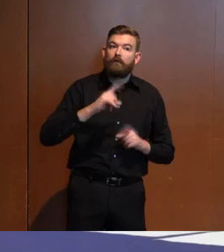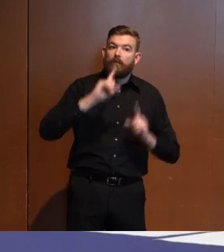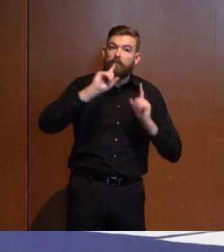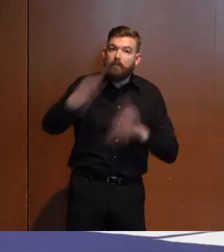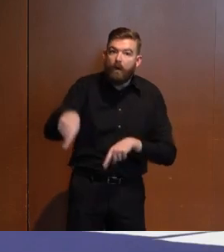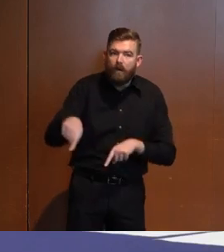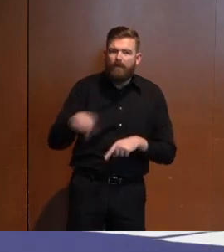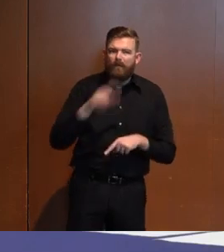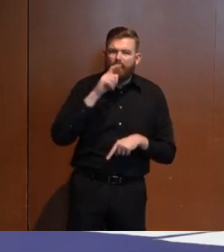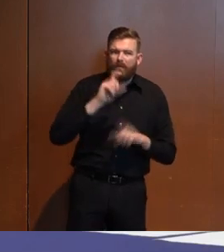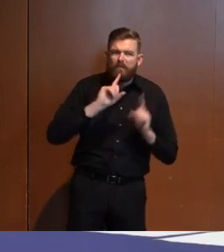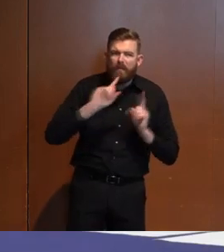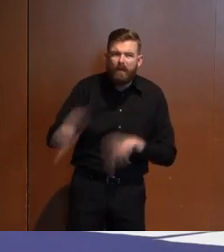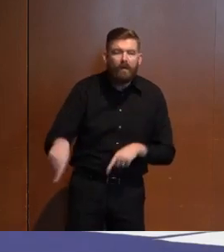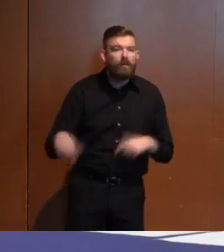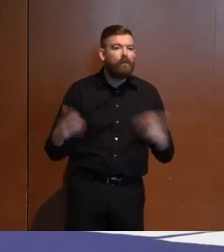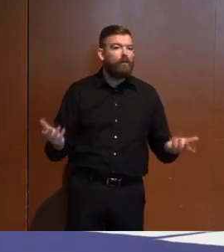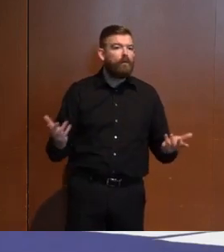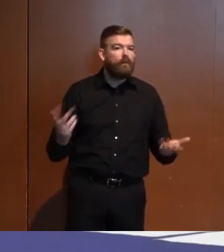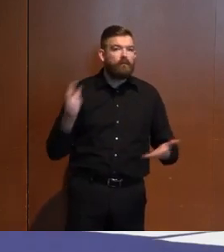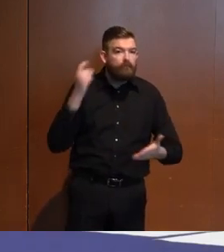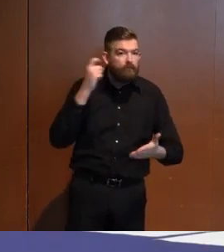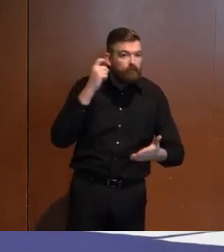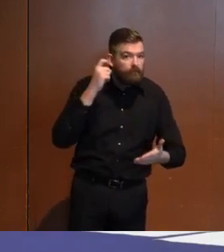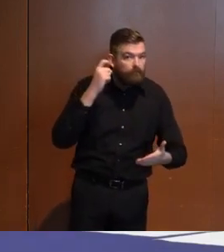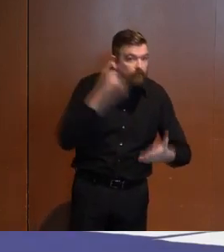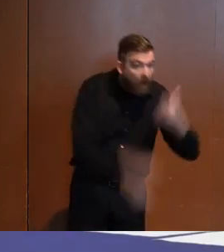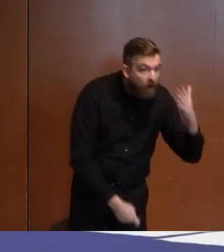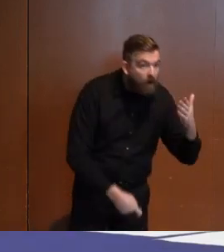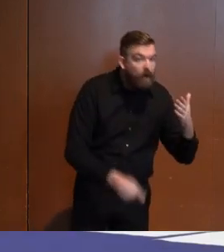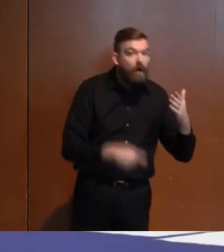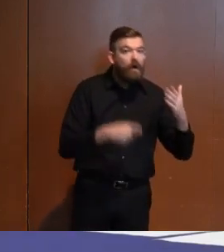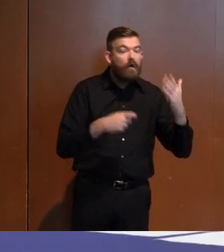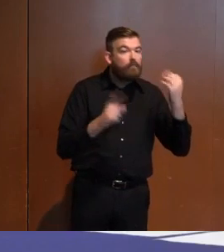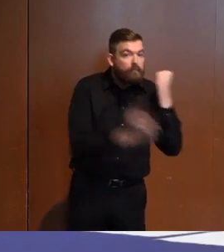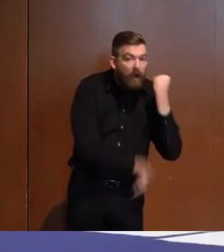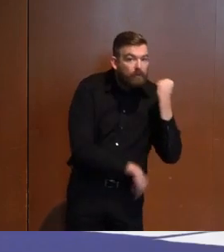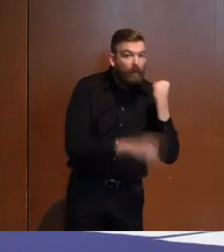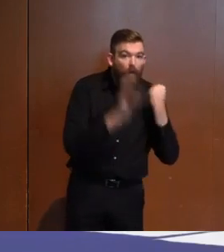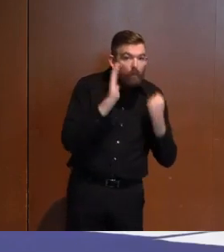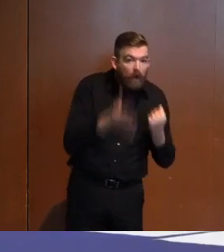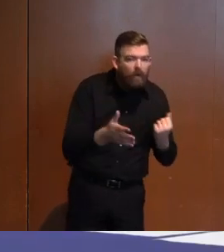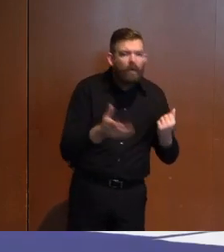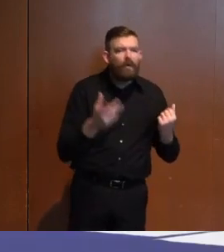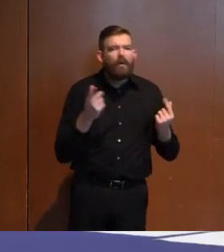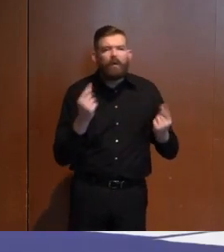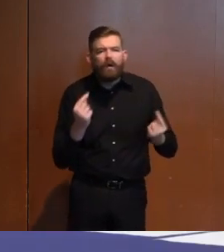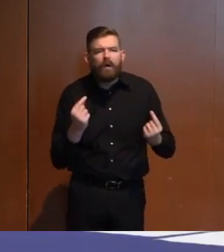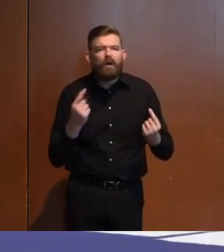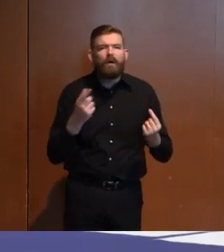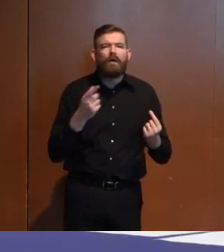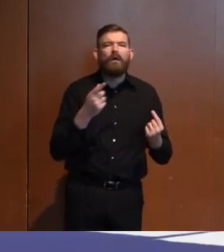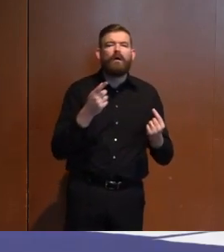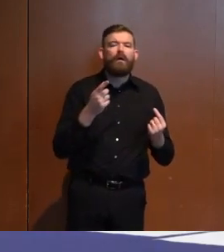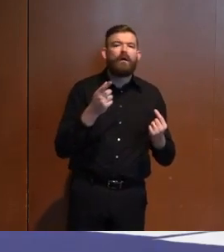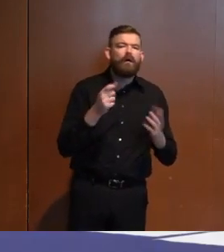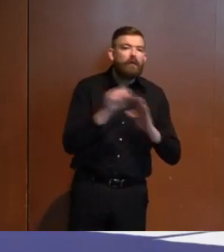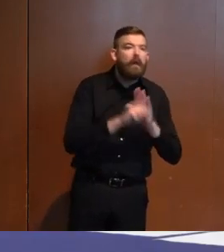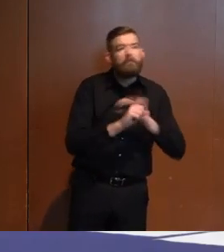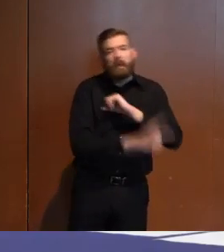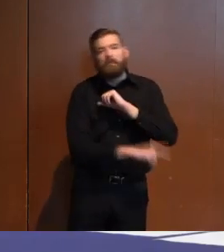day? You know, again, not to harp on penalties, but it seems that some people don't respond unless there